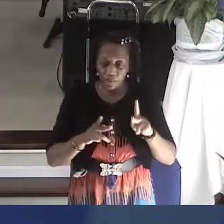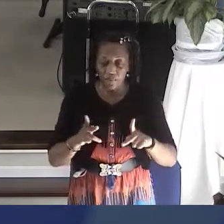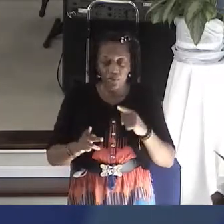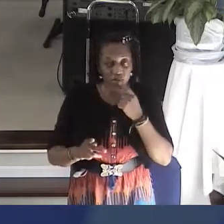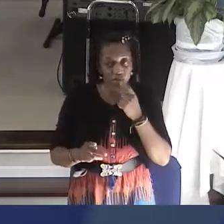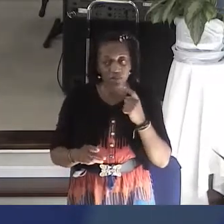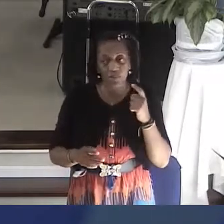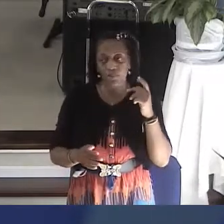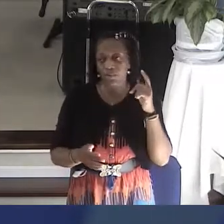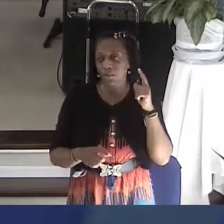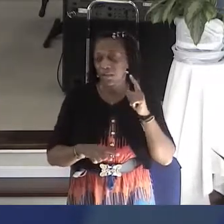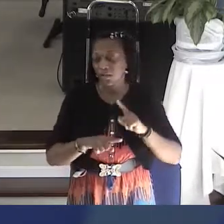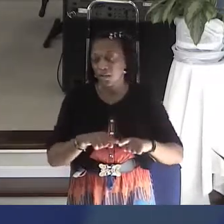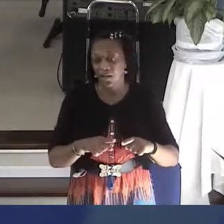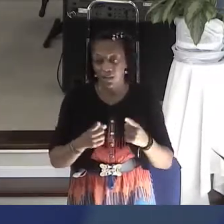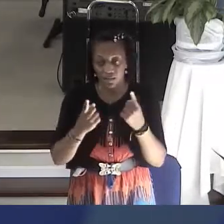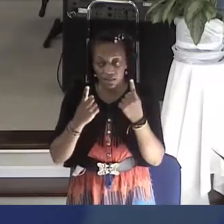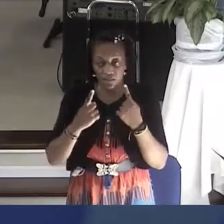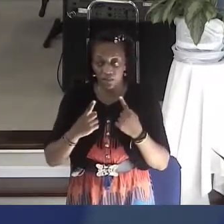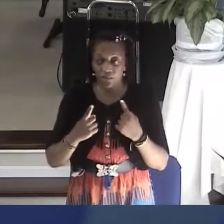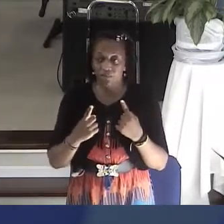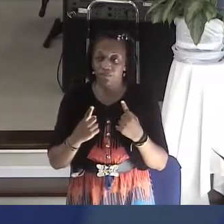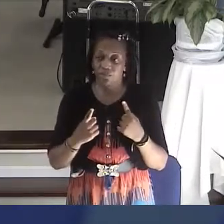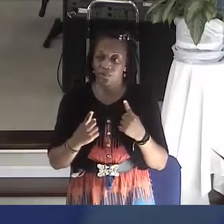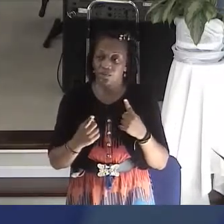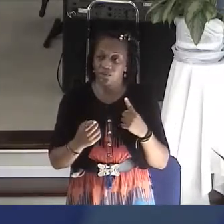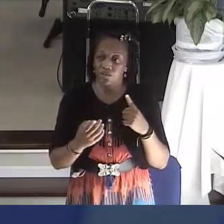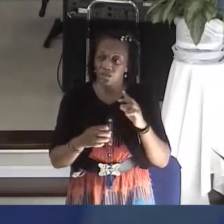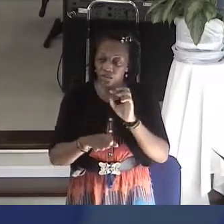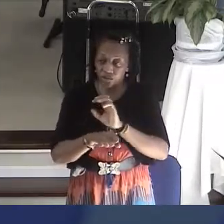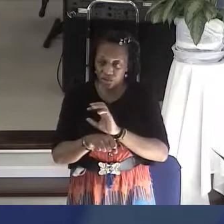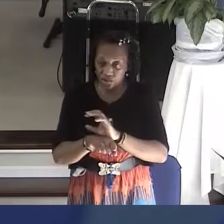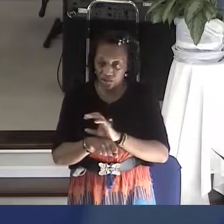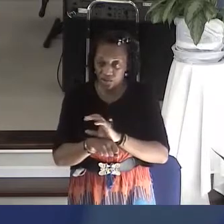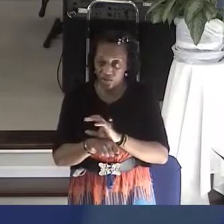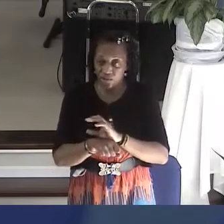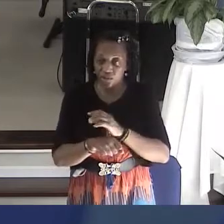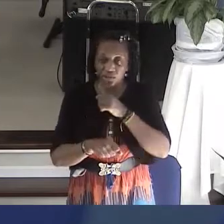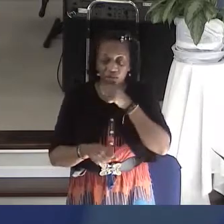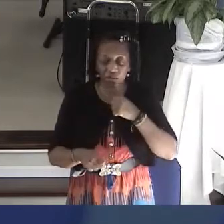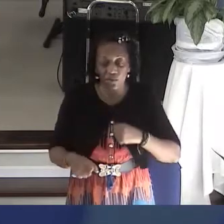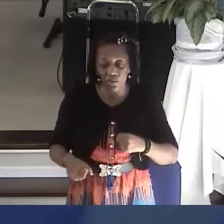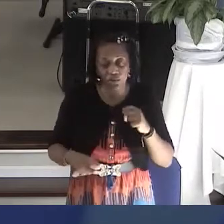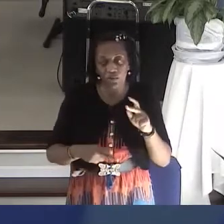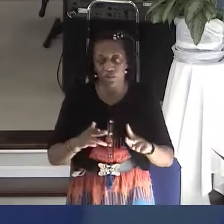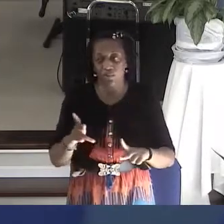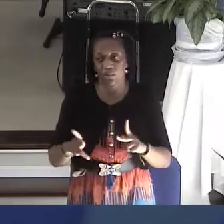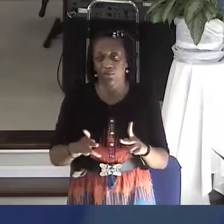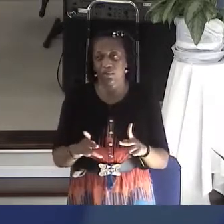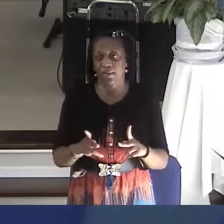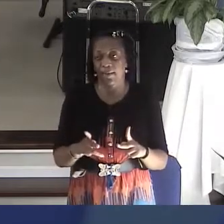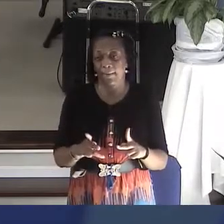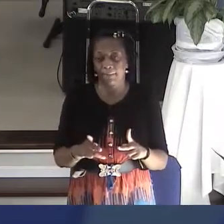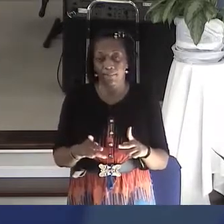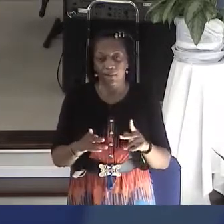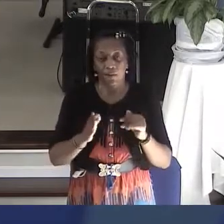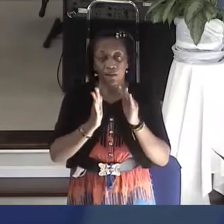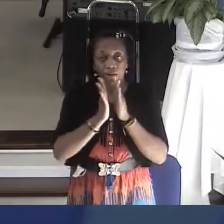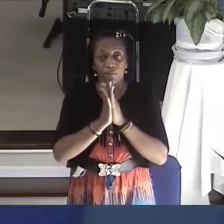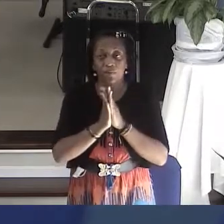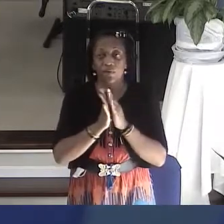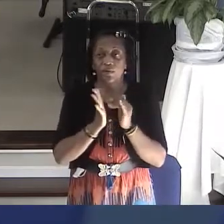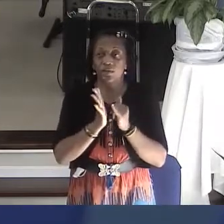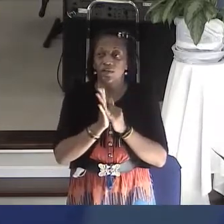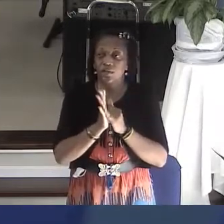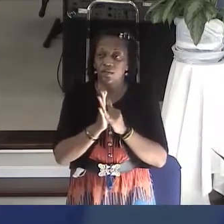May you continue to surround them with your grace and your mercy. And we ask that you keep their minds and their eyes on you.